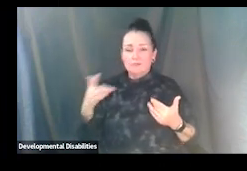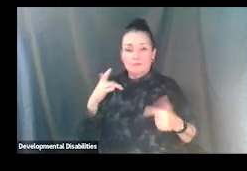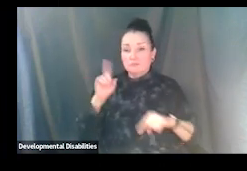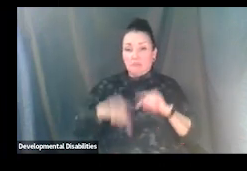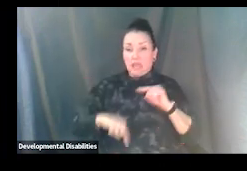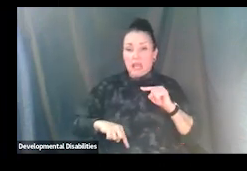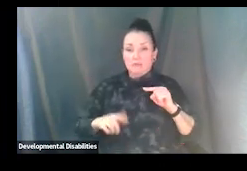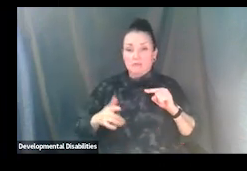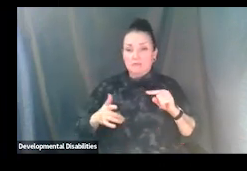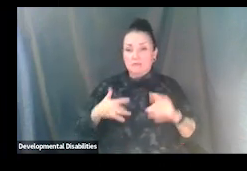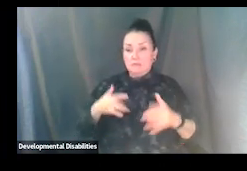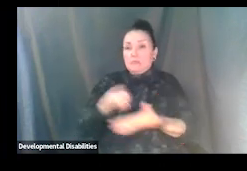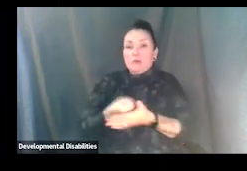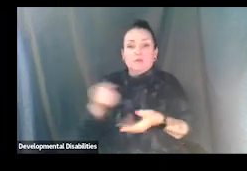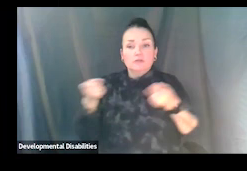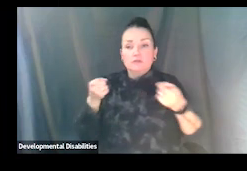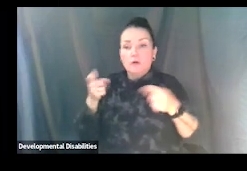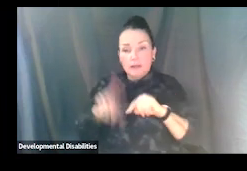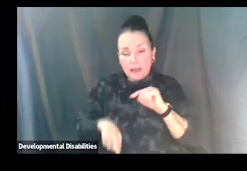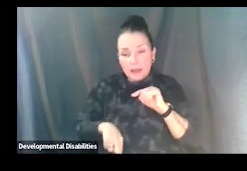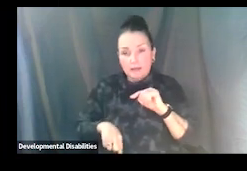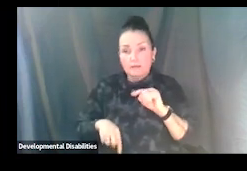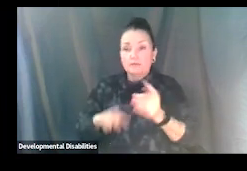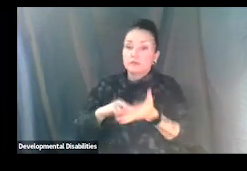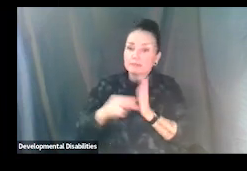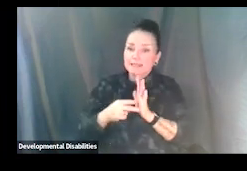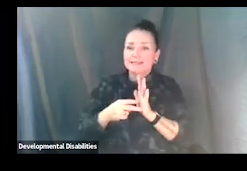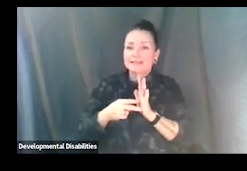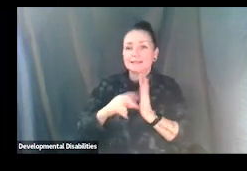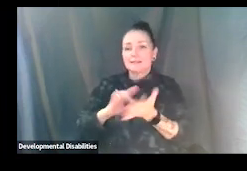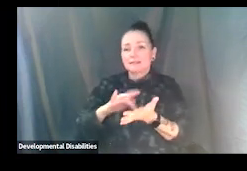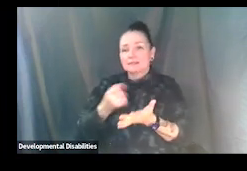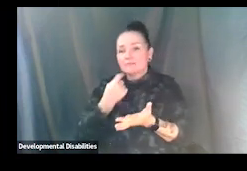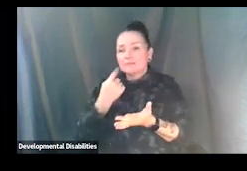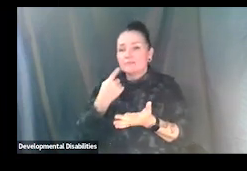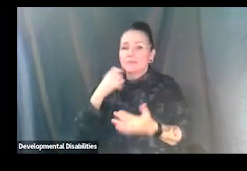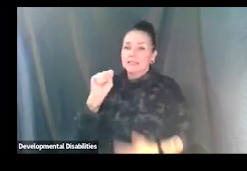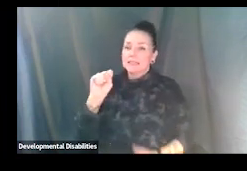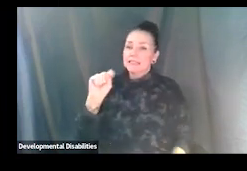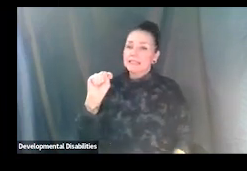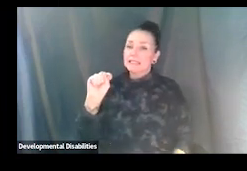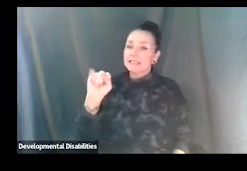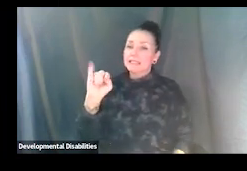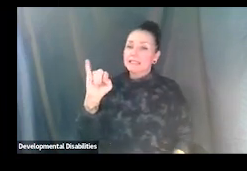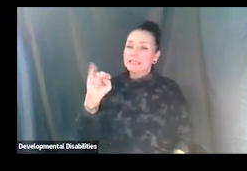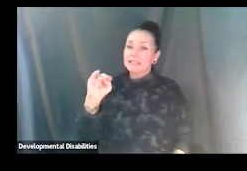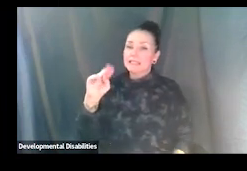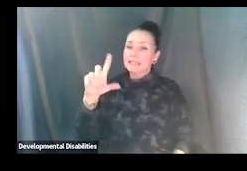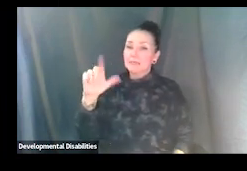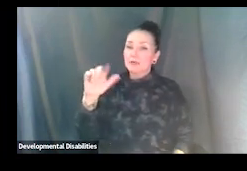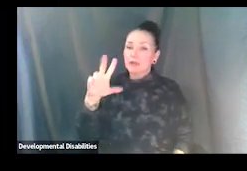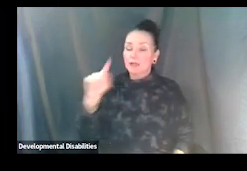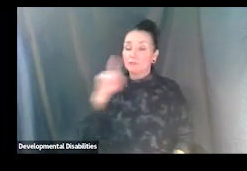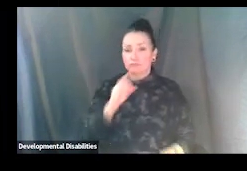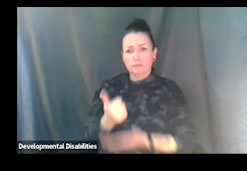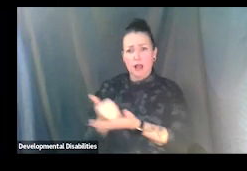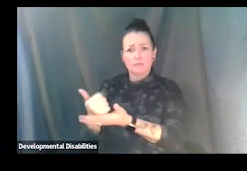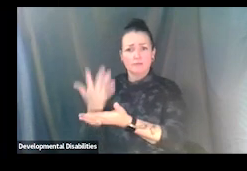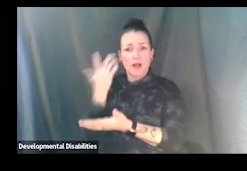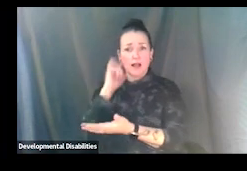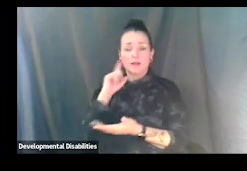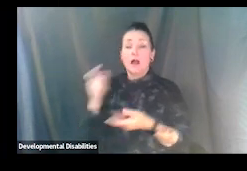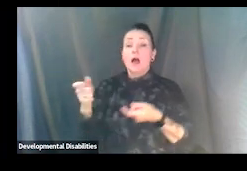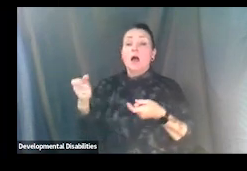quite helpful. If some people have anxiety and aggression